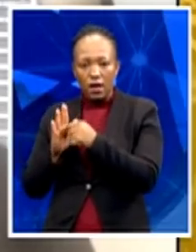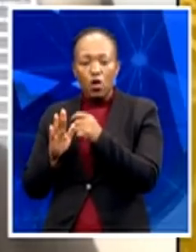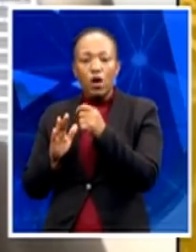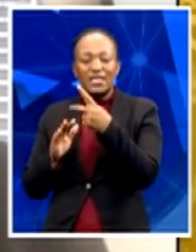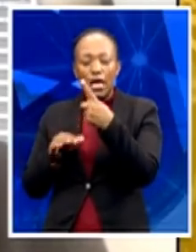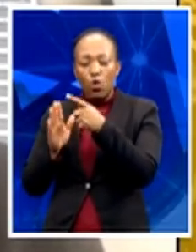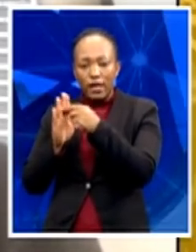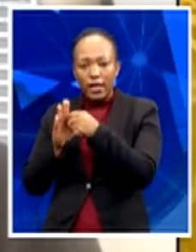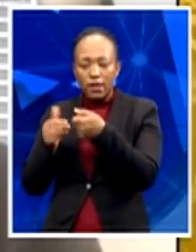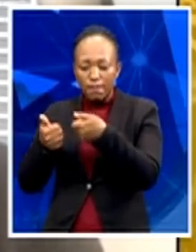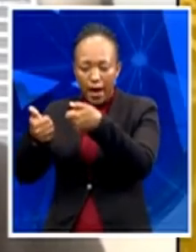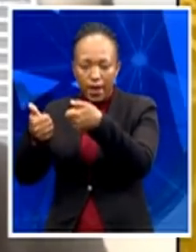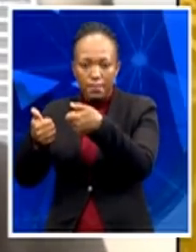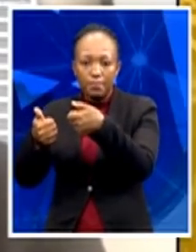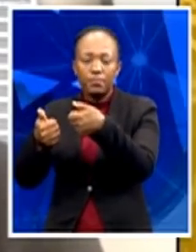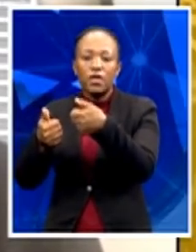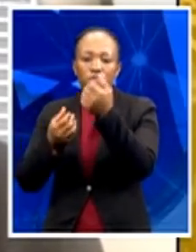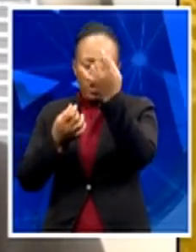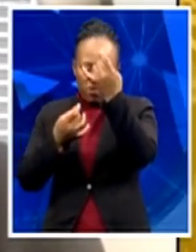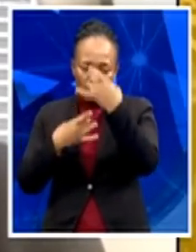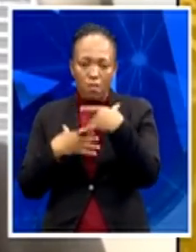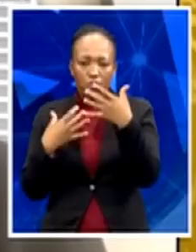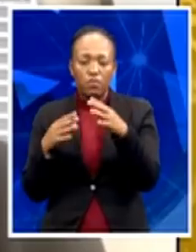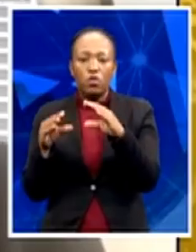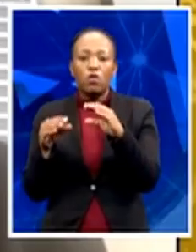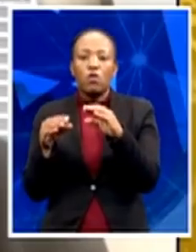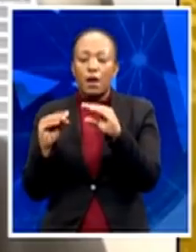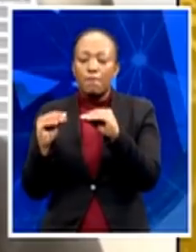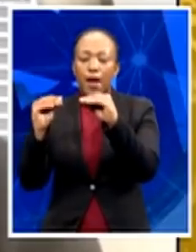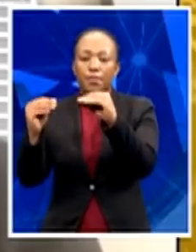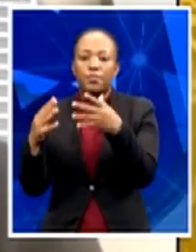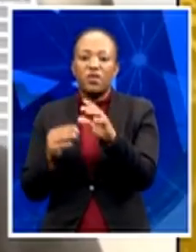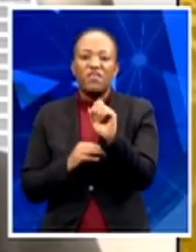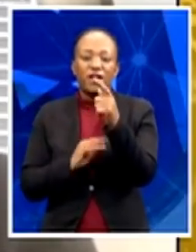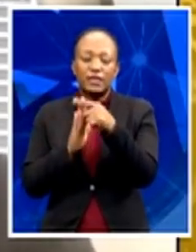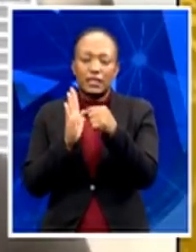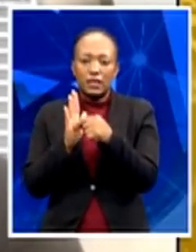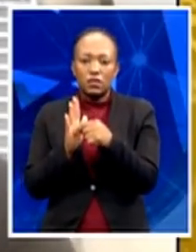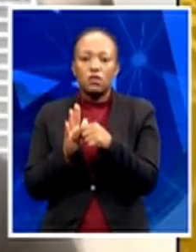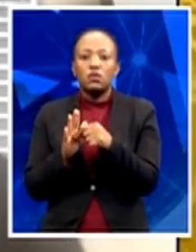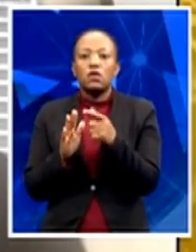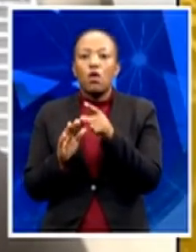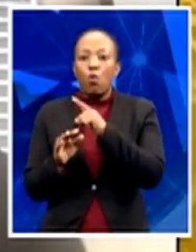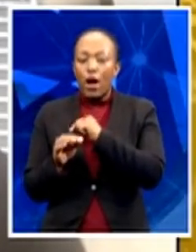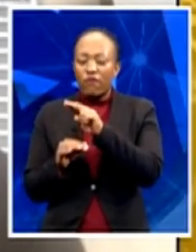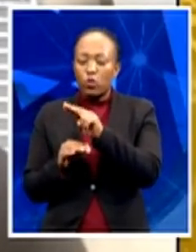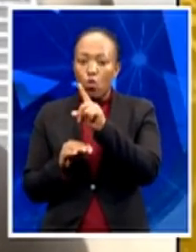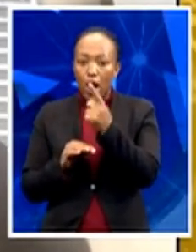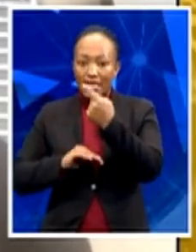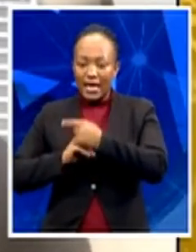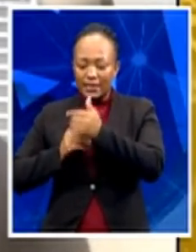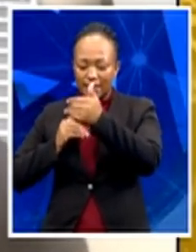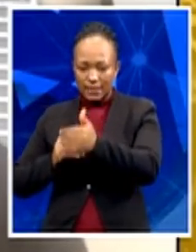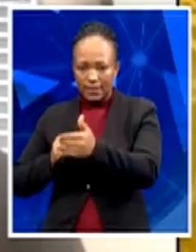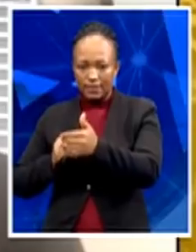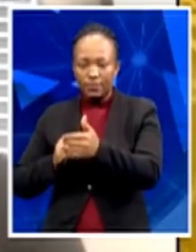So its movement, it would have been, the first date would have been on the basis of 21 days. Then the second date is on the basis of